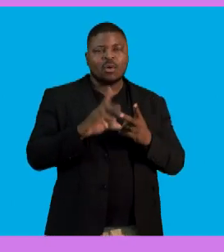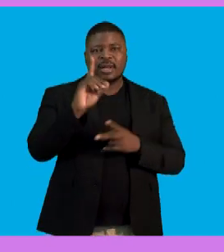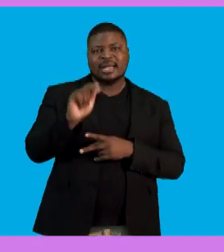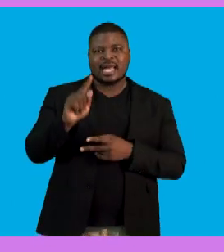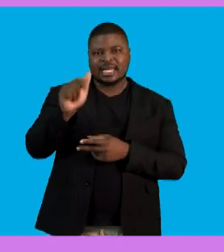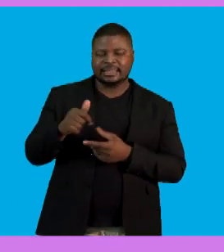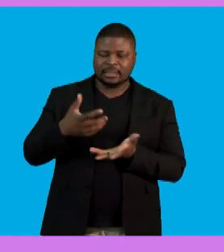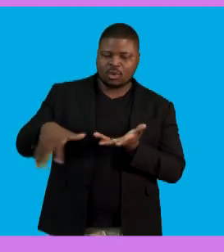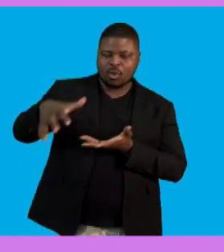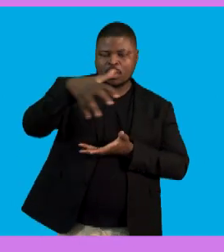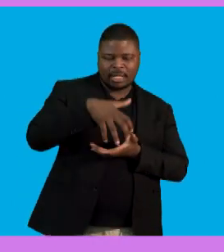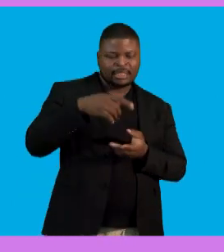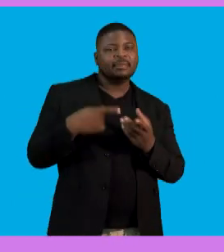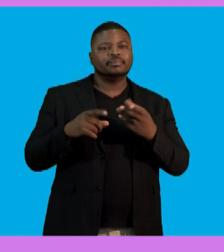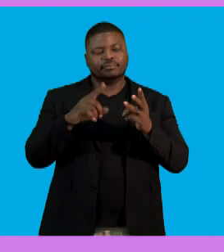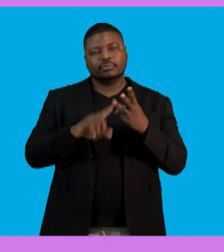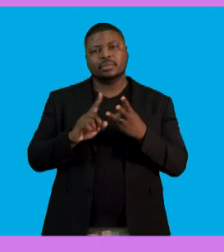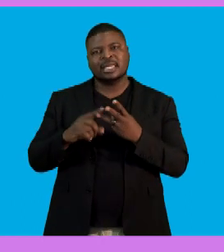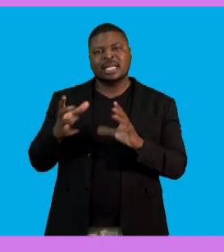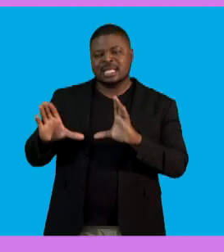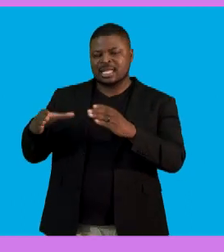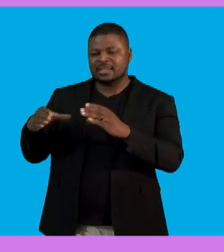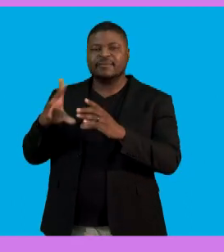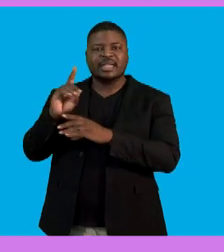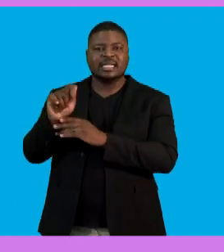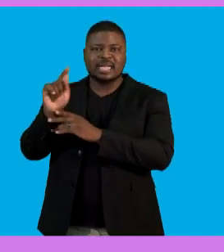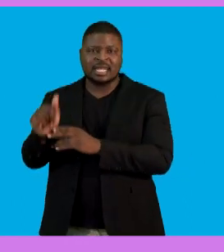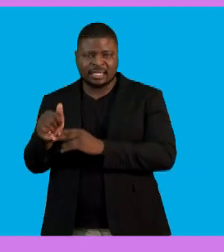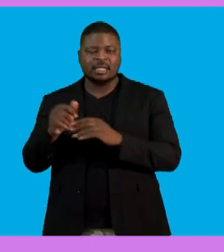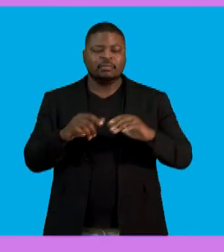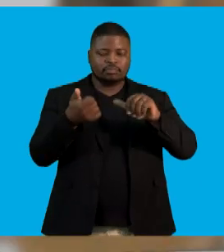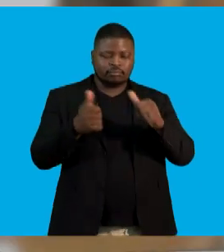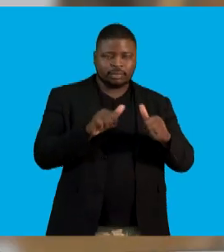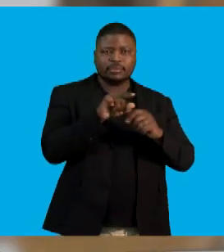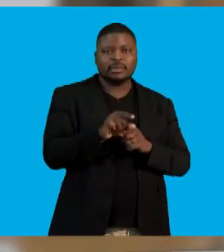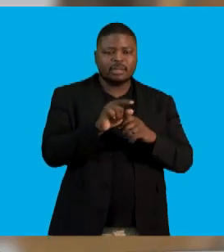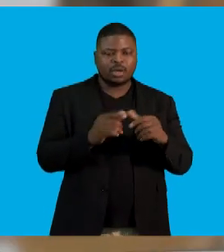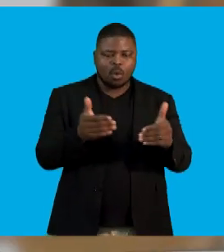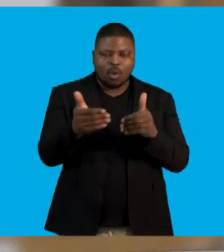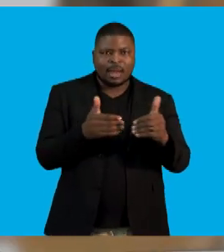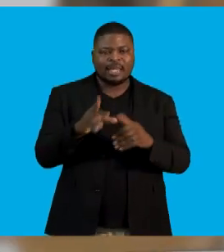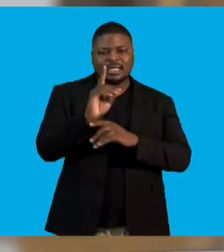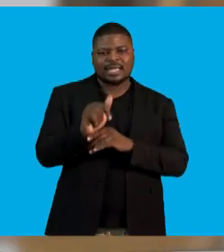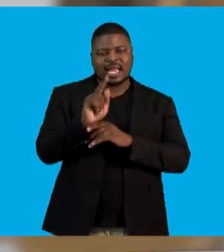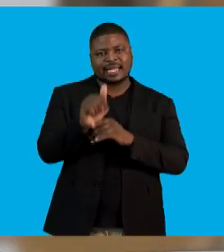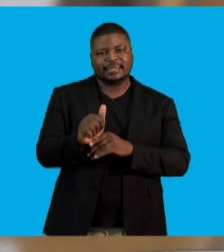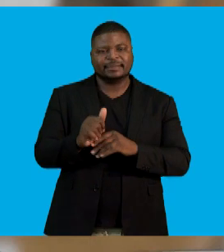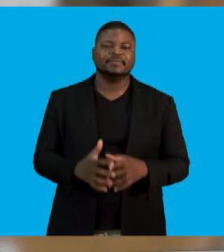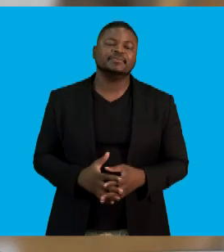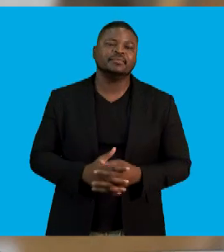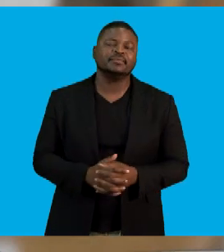collecting data, classifying data, and organizing data to end things off.